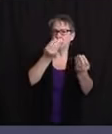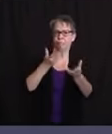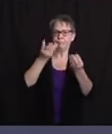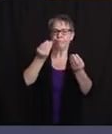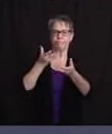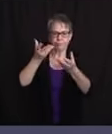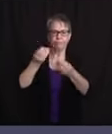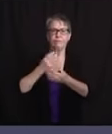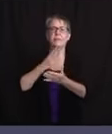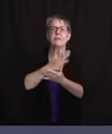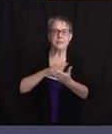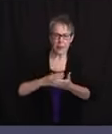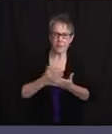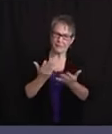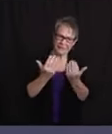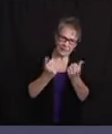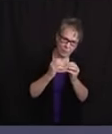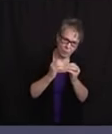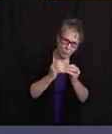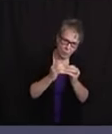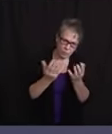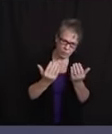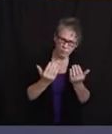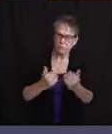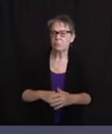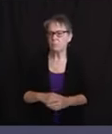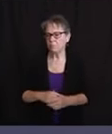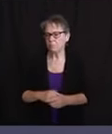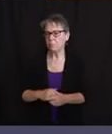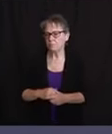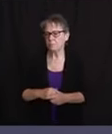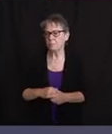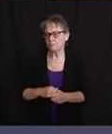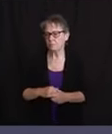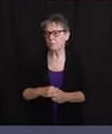with a positivity rate of 8 to 9%.